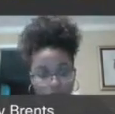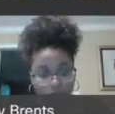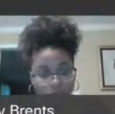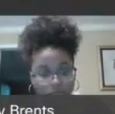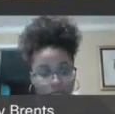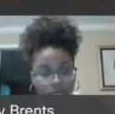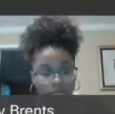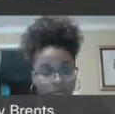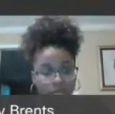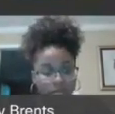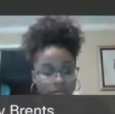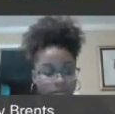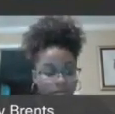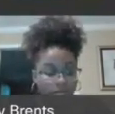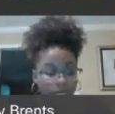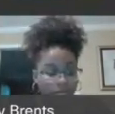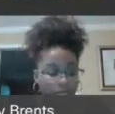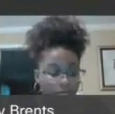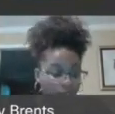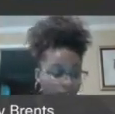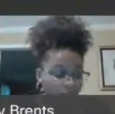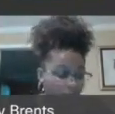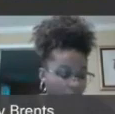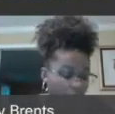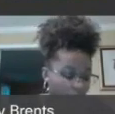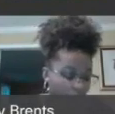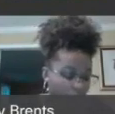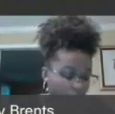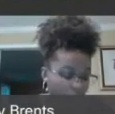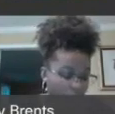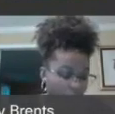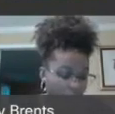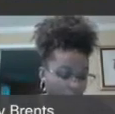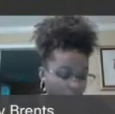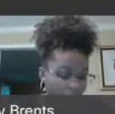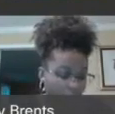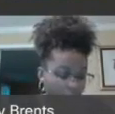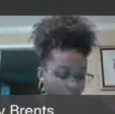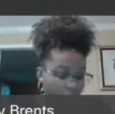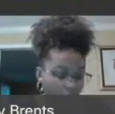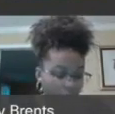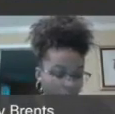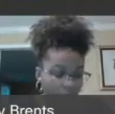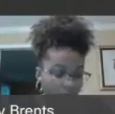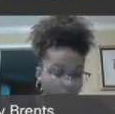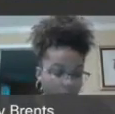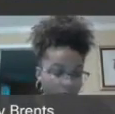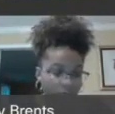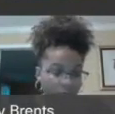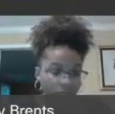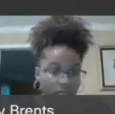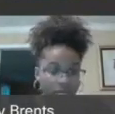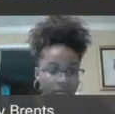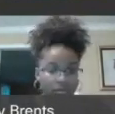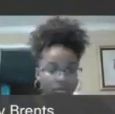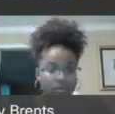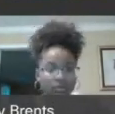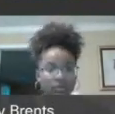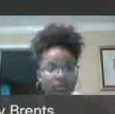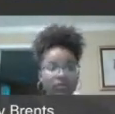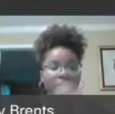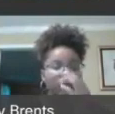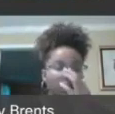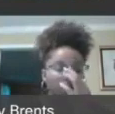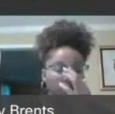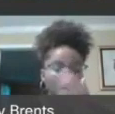this event. Lead into Louisville for 2 years, the Synergy Project for 6 years. So we want the community to take the passion of this